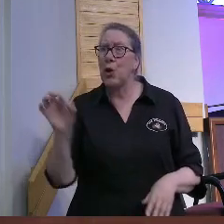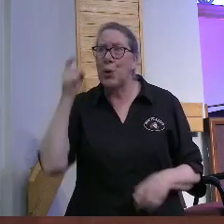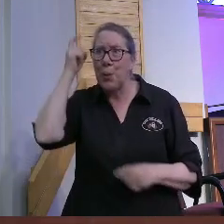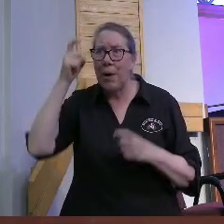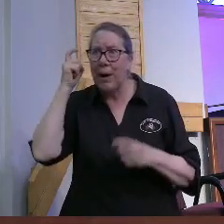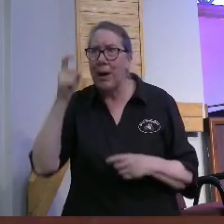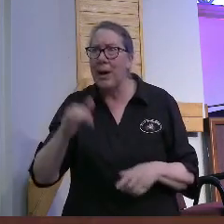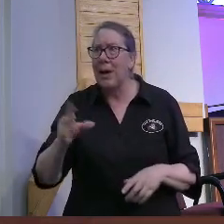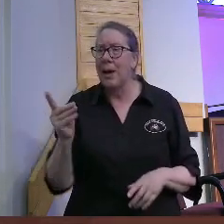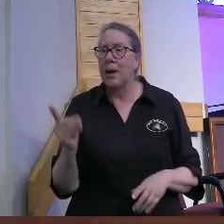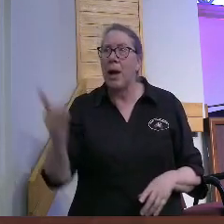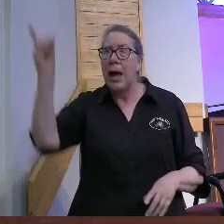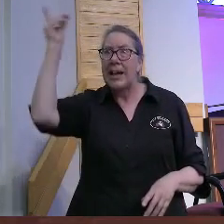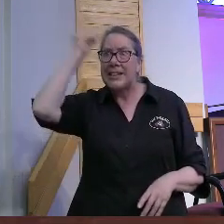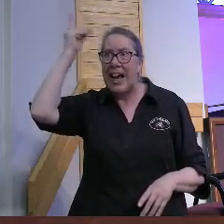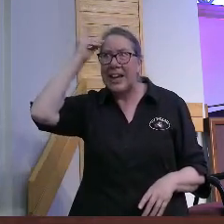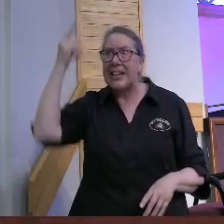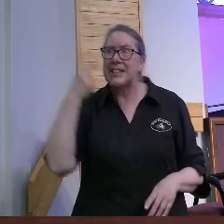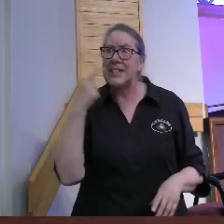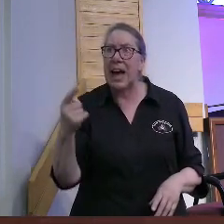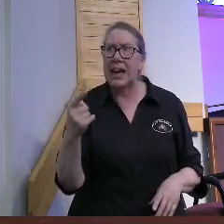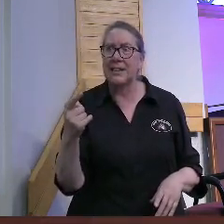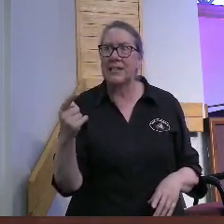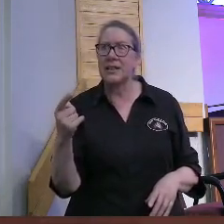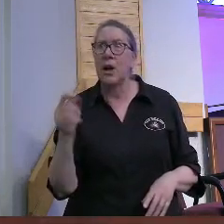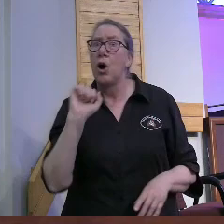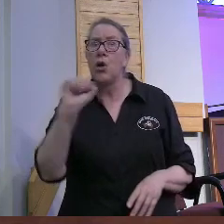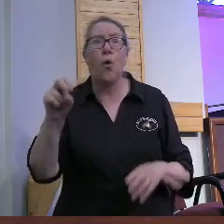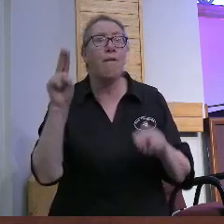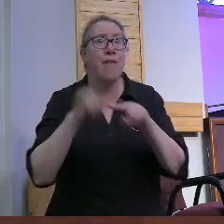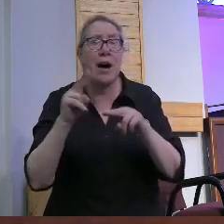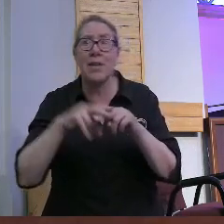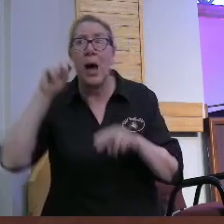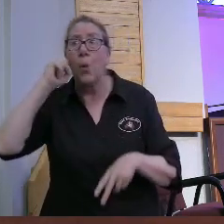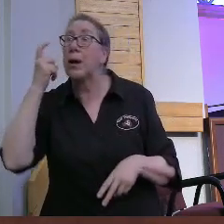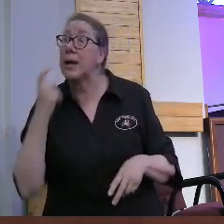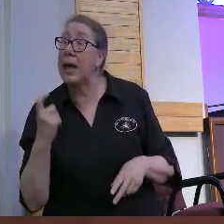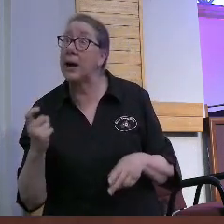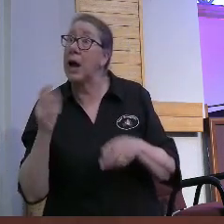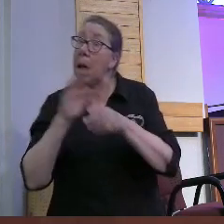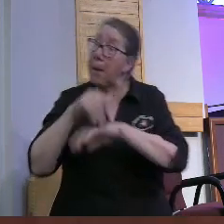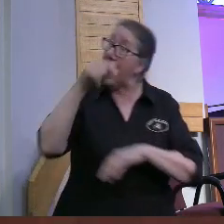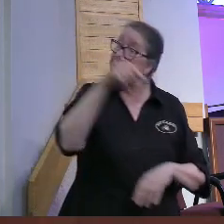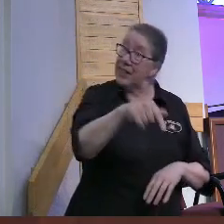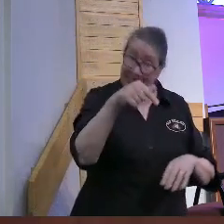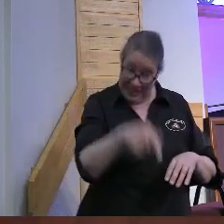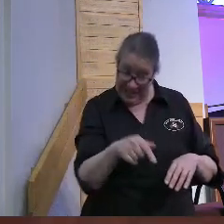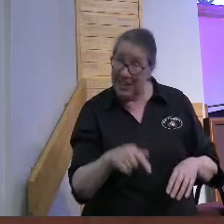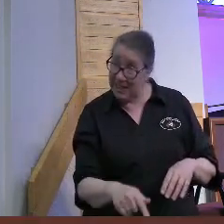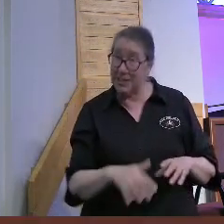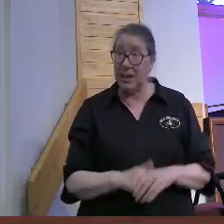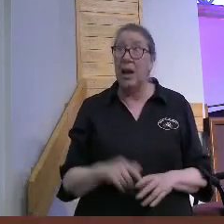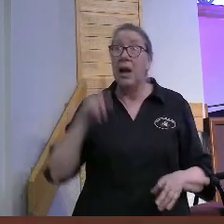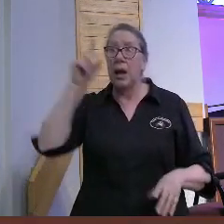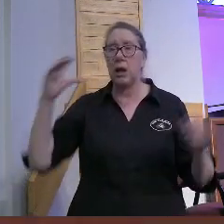of it. Daddy will take care of it. Your father will take care of it. He's got the power to do it. He's omnipresent.